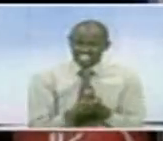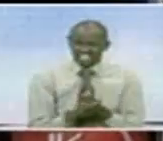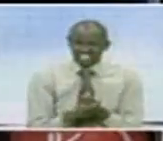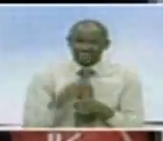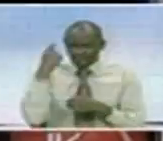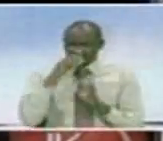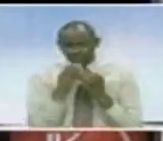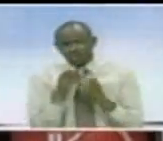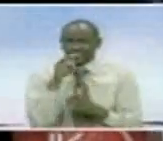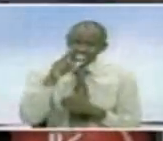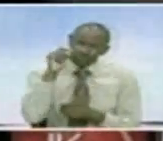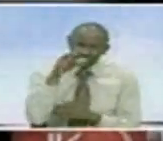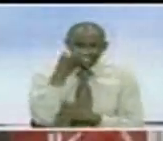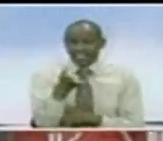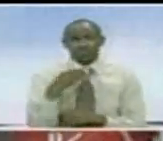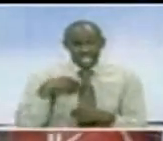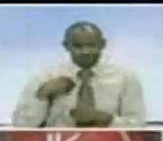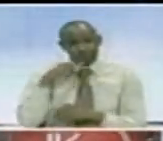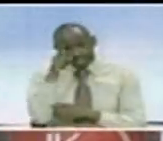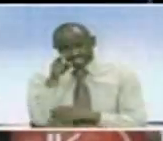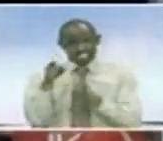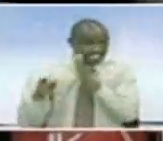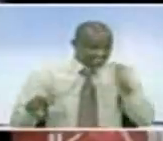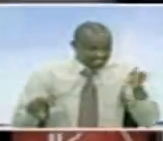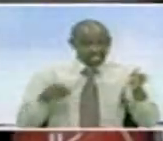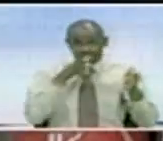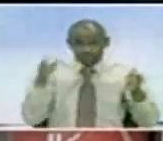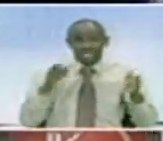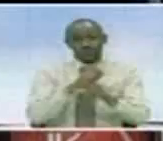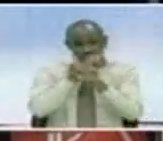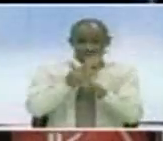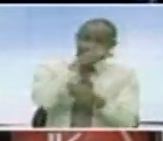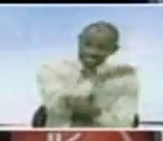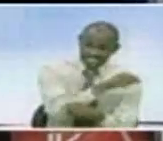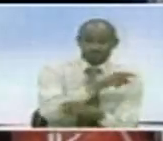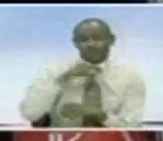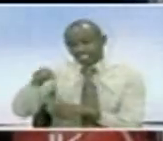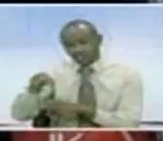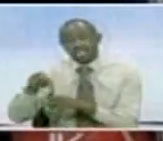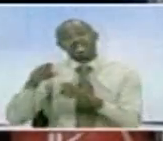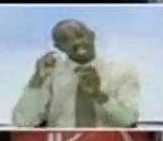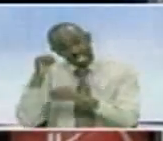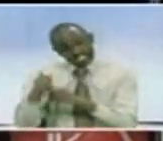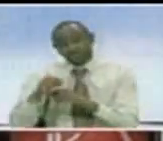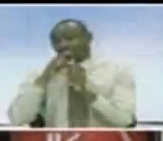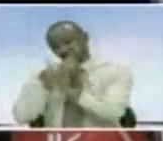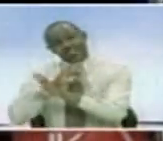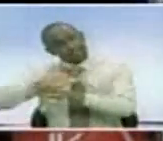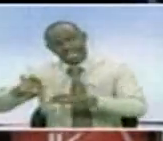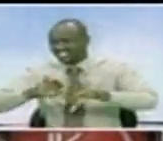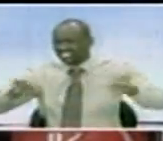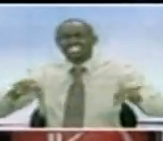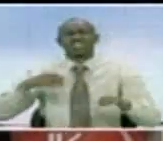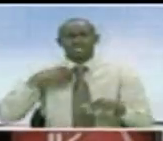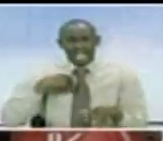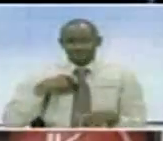it's split down the middle. If you're from this side of the country, you're defending this part of the government. If you're on this side of the country, you're defending the opposite. There's no